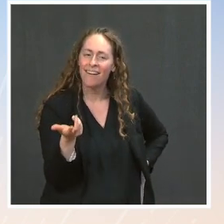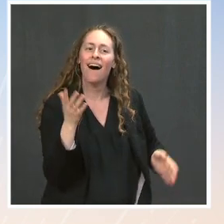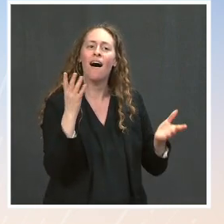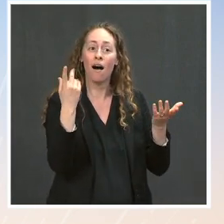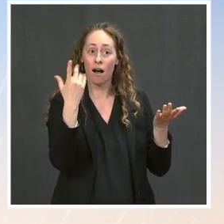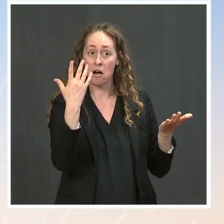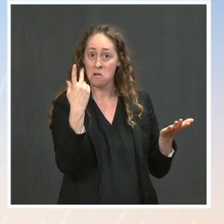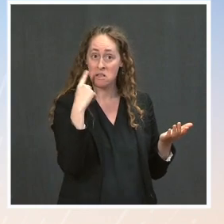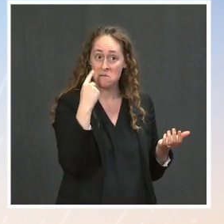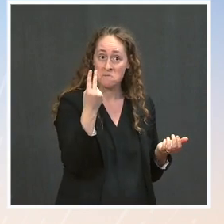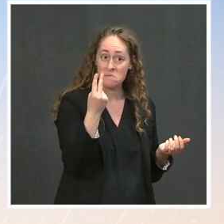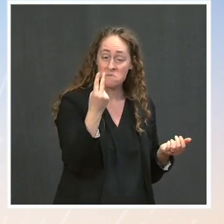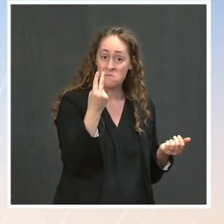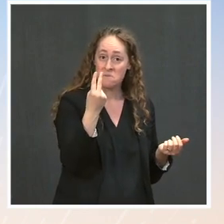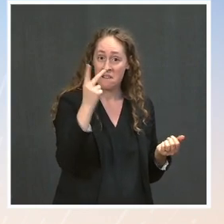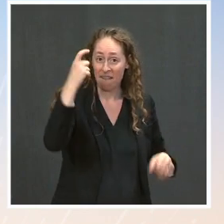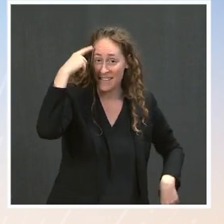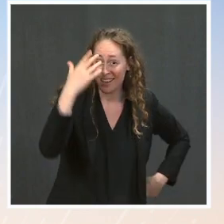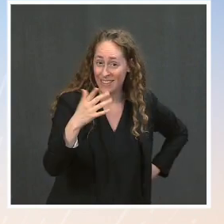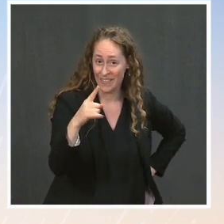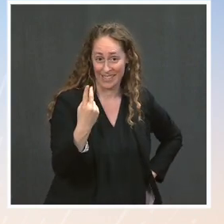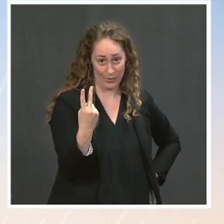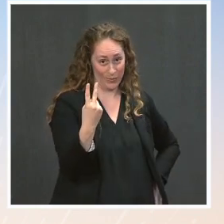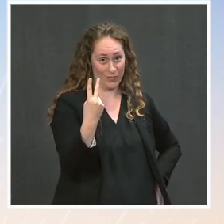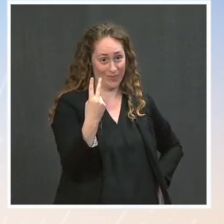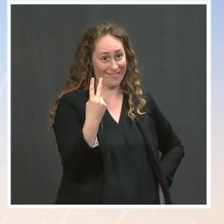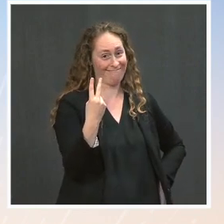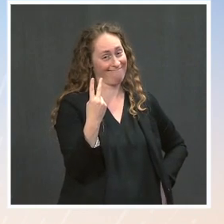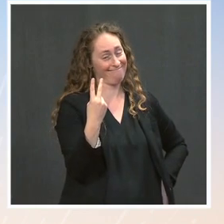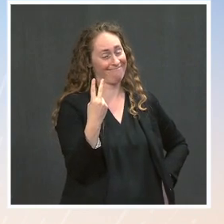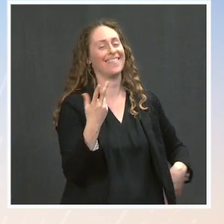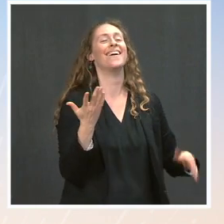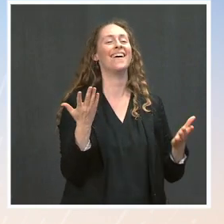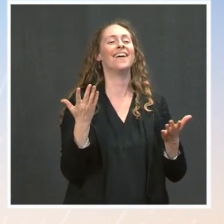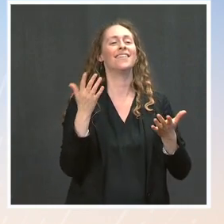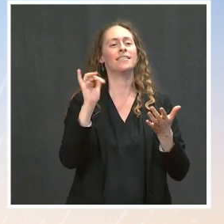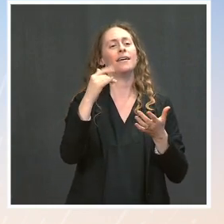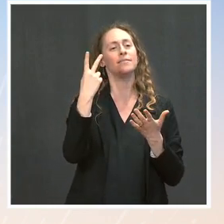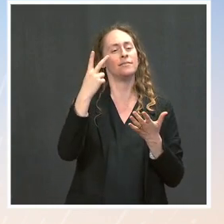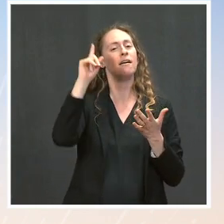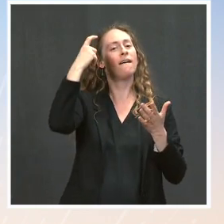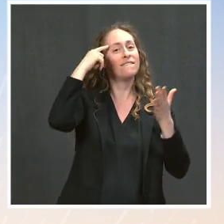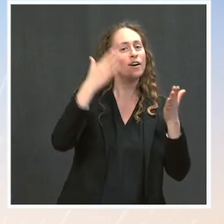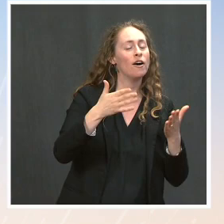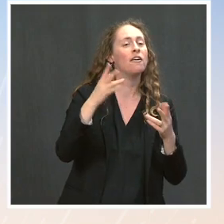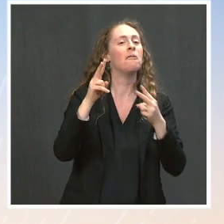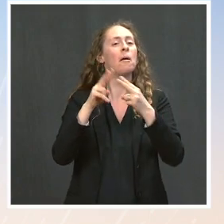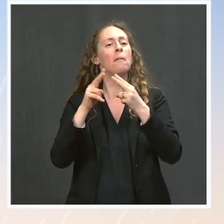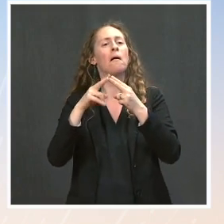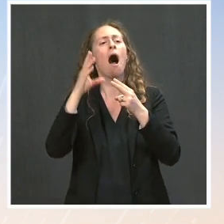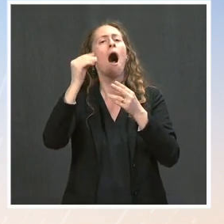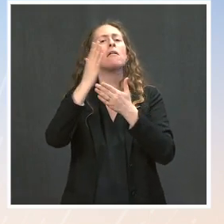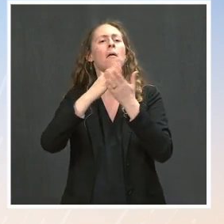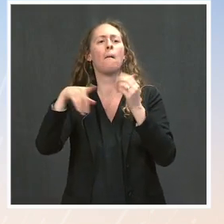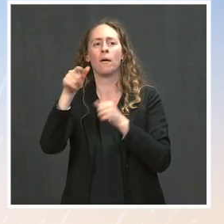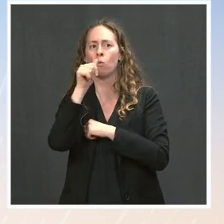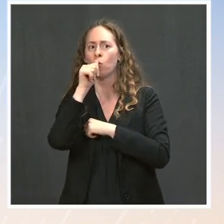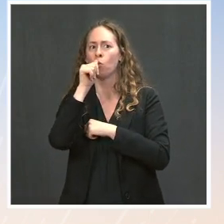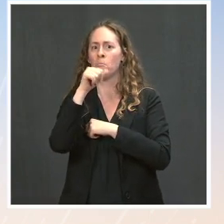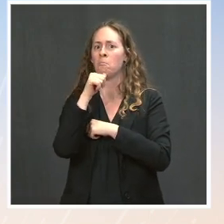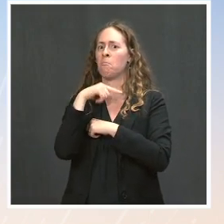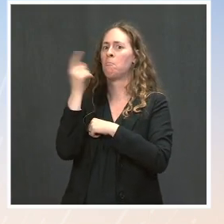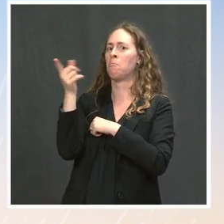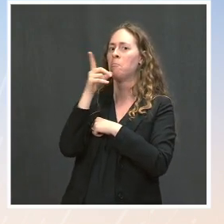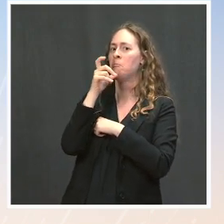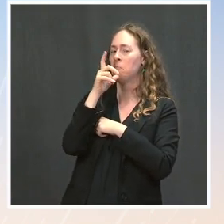story, and there were others who didn't go on the record, but we reflected that in the story. Okay, so two governors and some anonymous governors. I will say that the intention